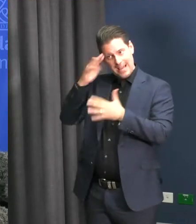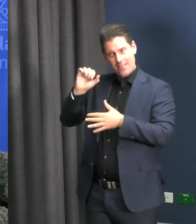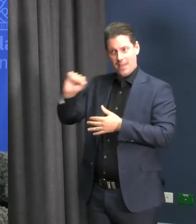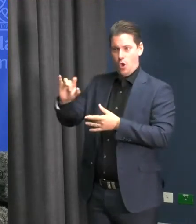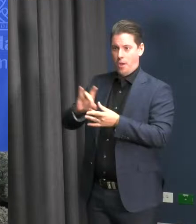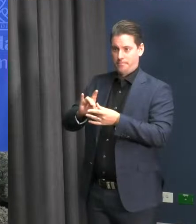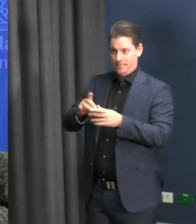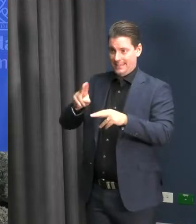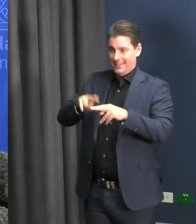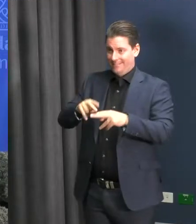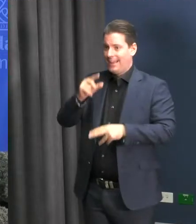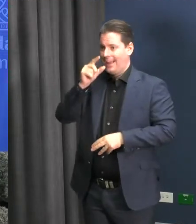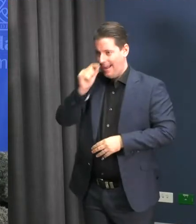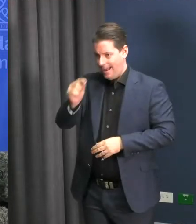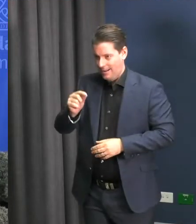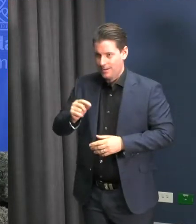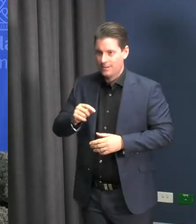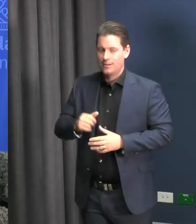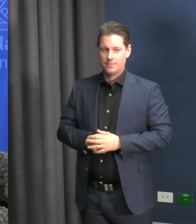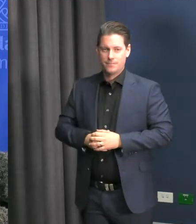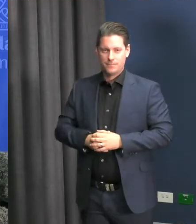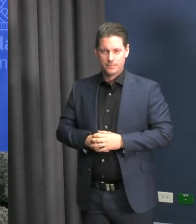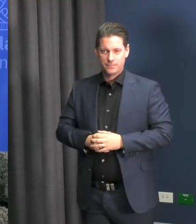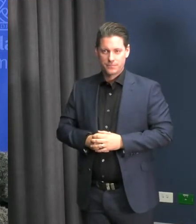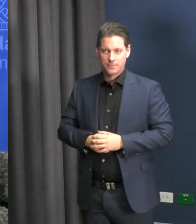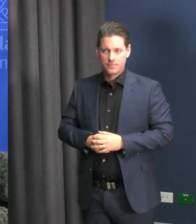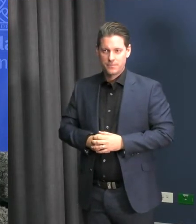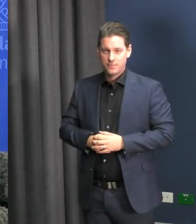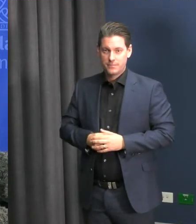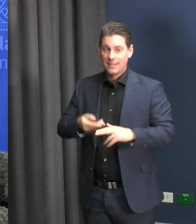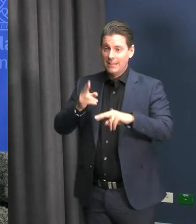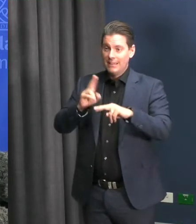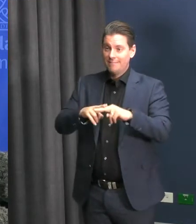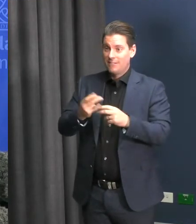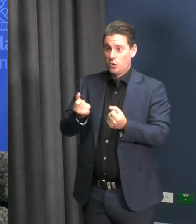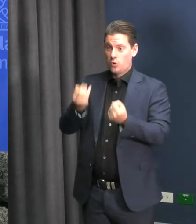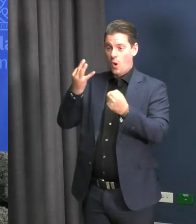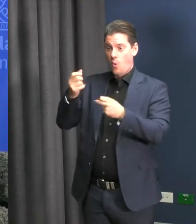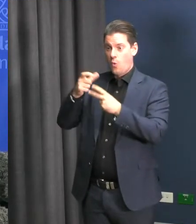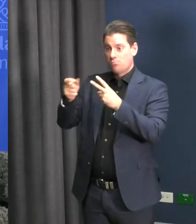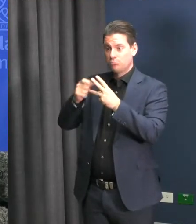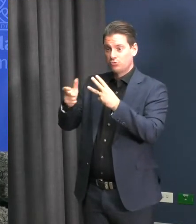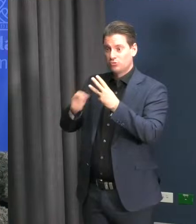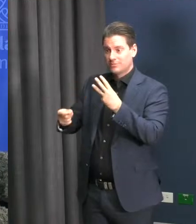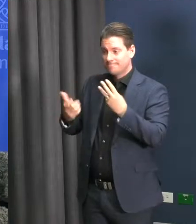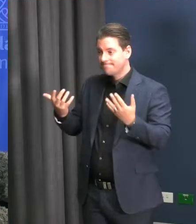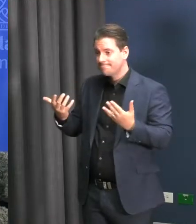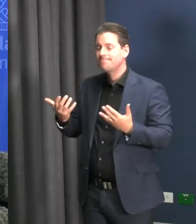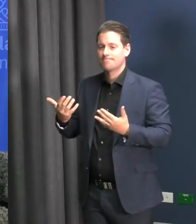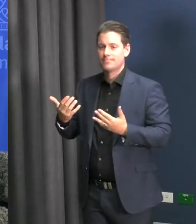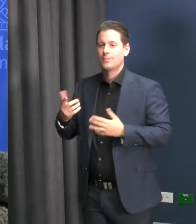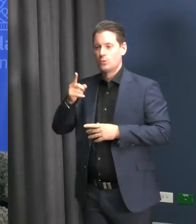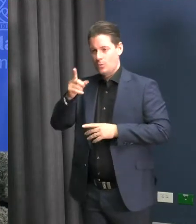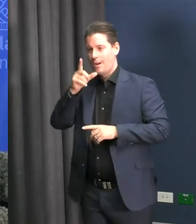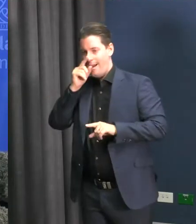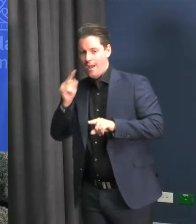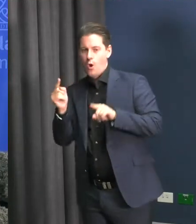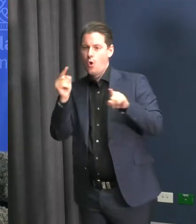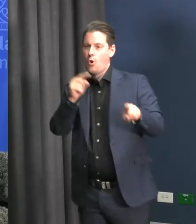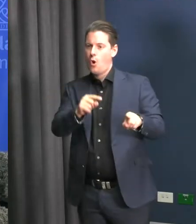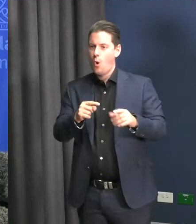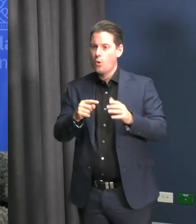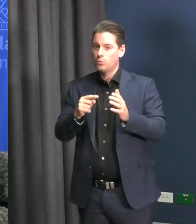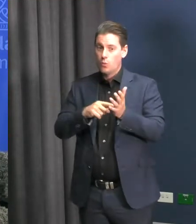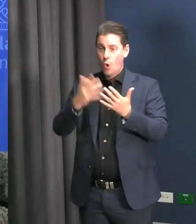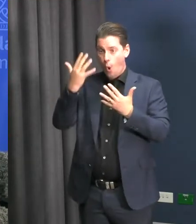if you evacuate from one of those zones. If you don't have that option available to you, you may look to go to accommodation